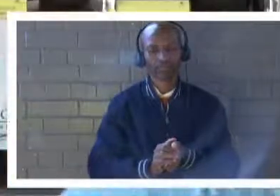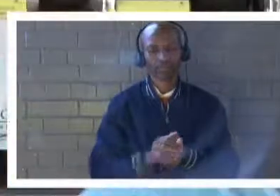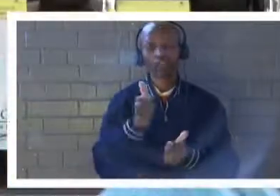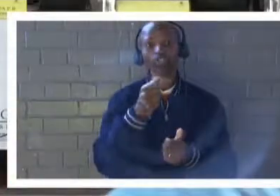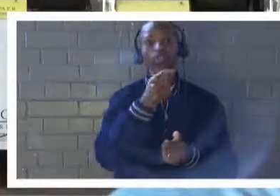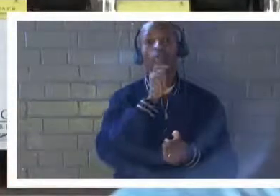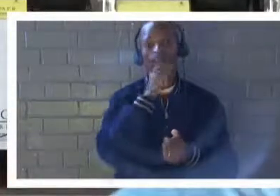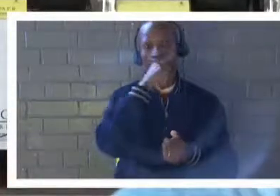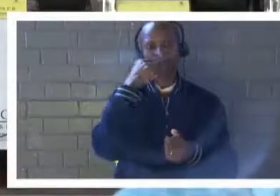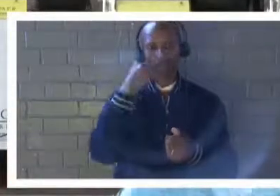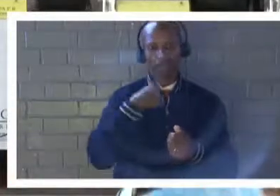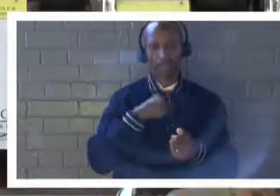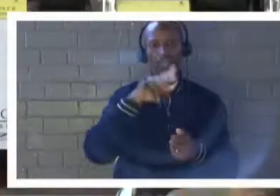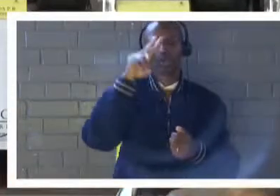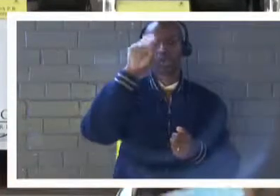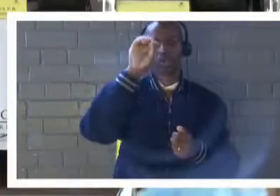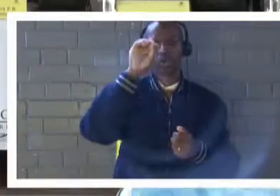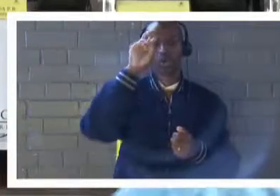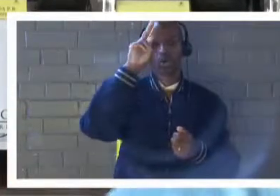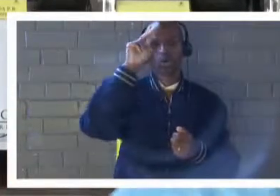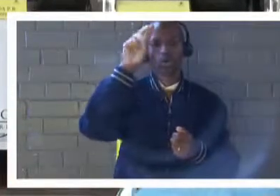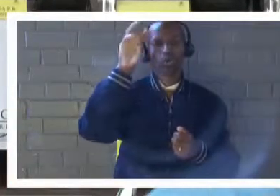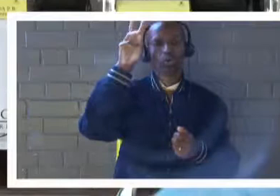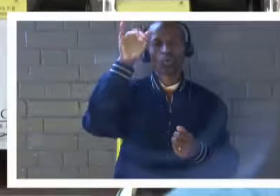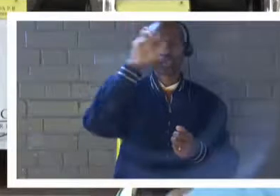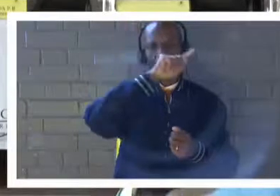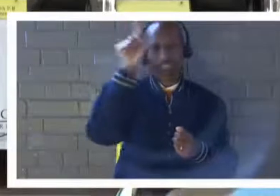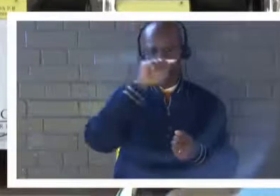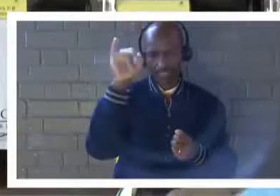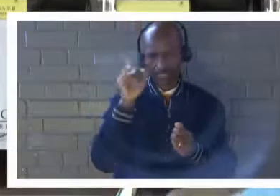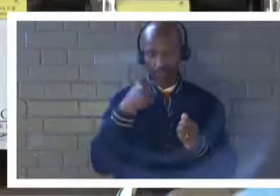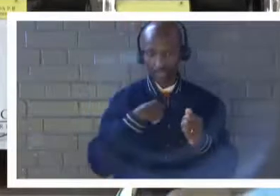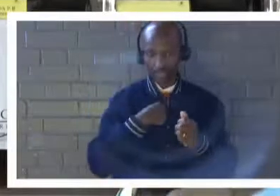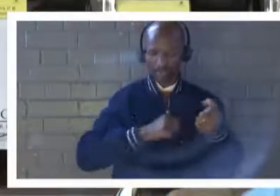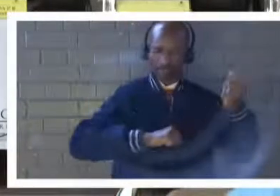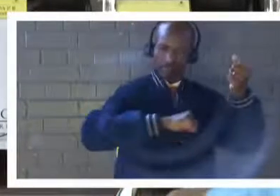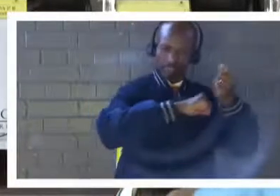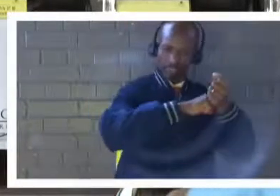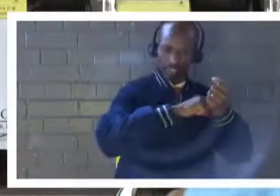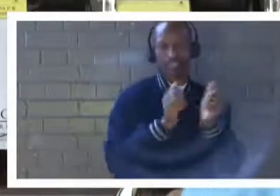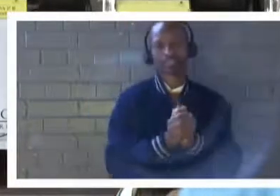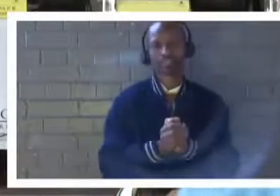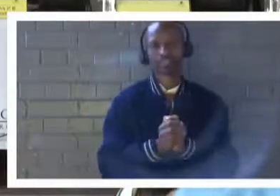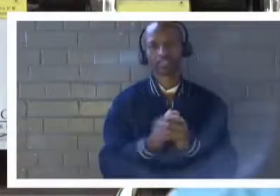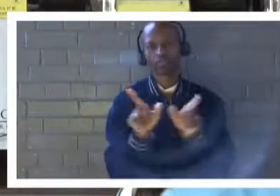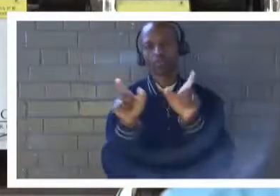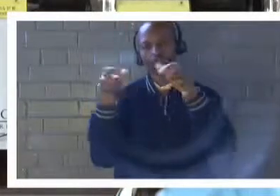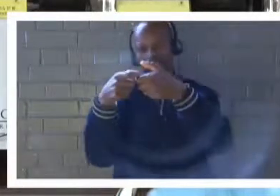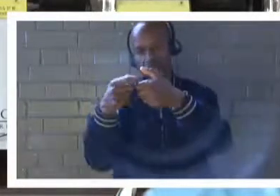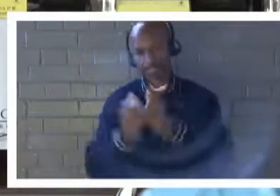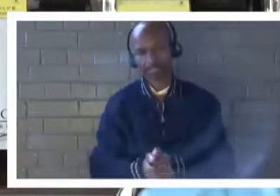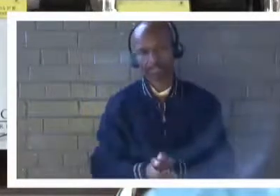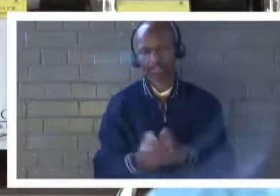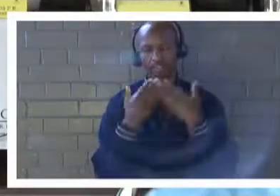Good morning. My name is Nogwa Zingidi, and I'm supporting the committee as the coordinator. Thank you.